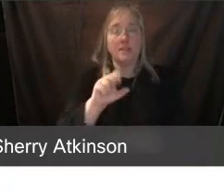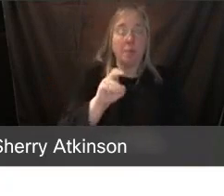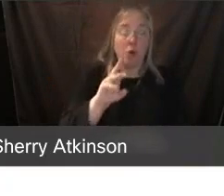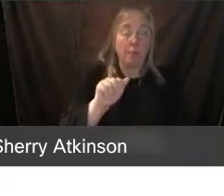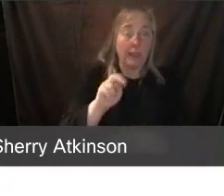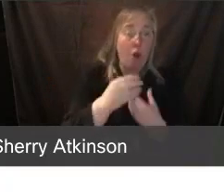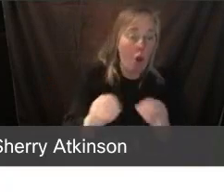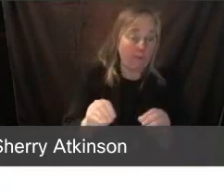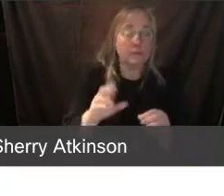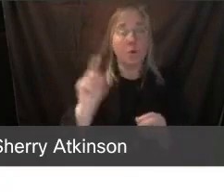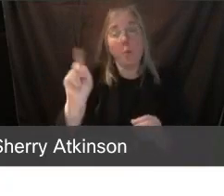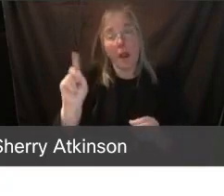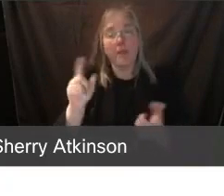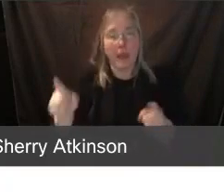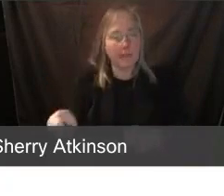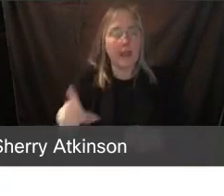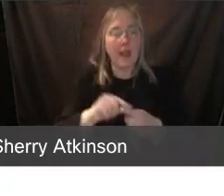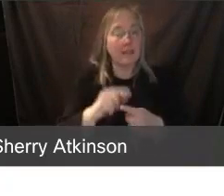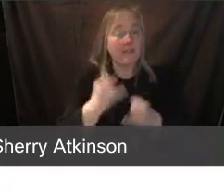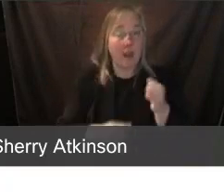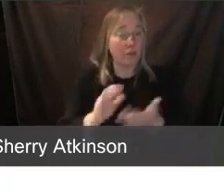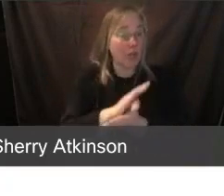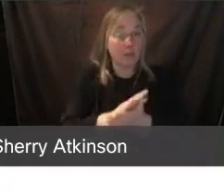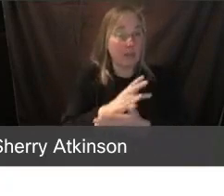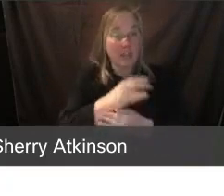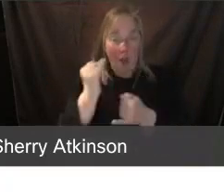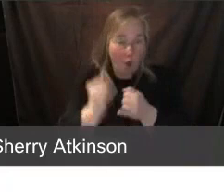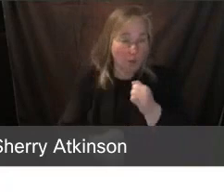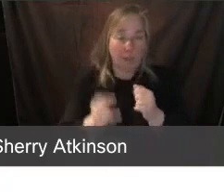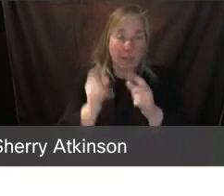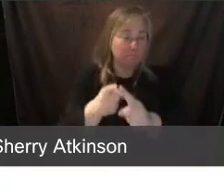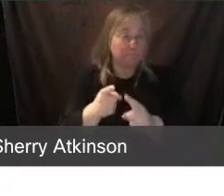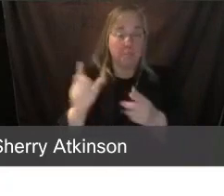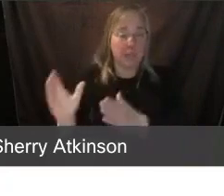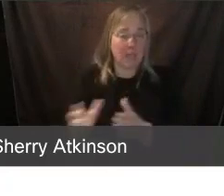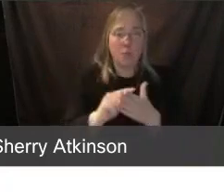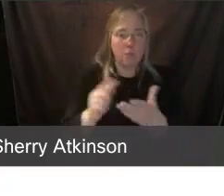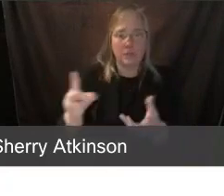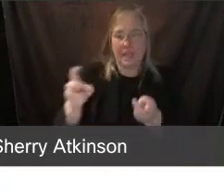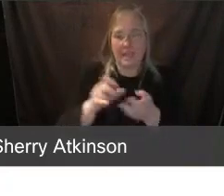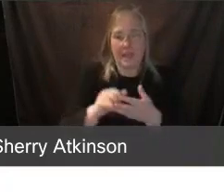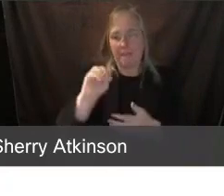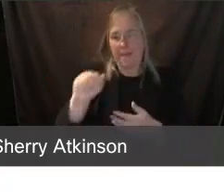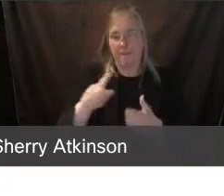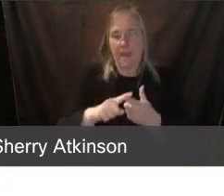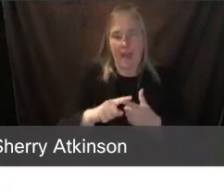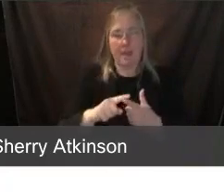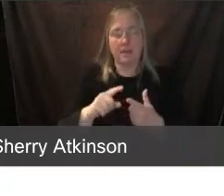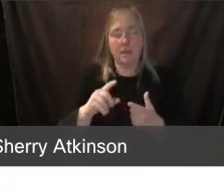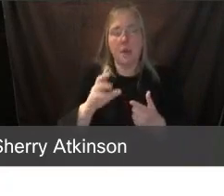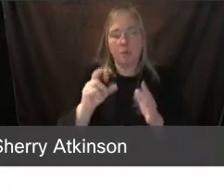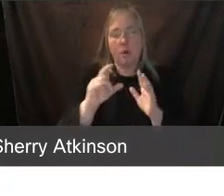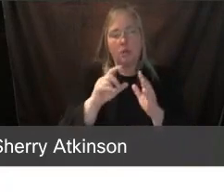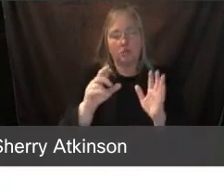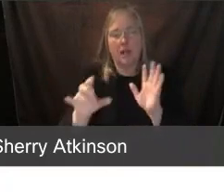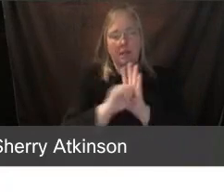final document, the ultimate plan, will ultimately take that map. It will outline the near, mid, and the long-term steps that we